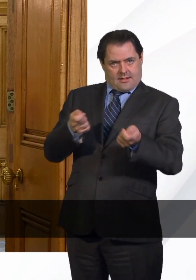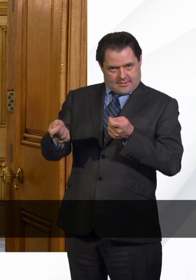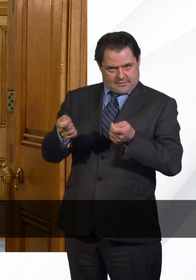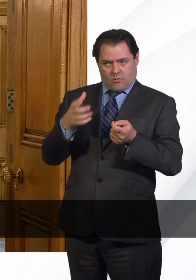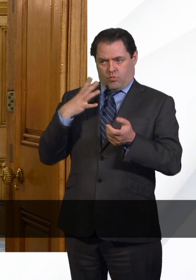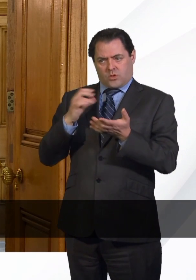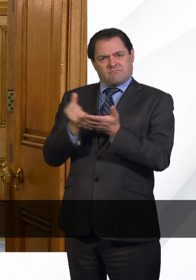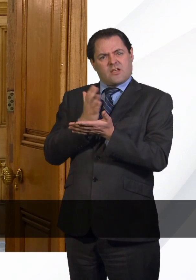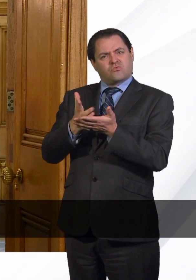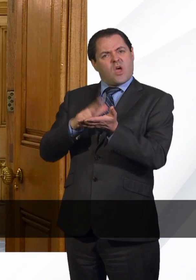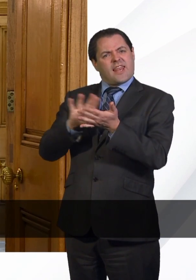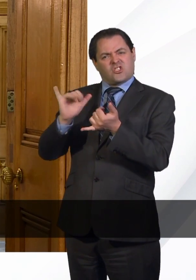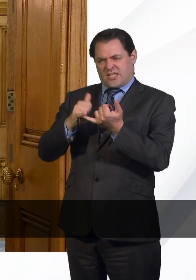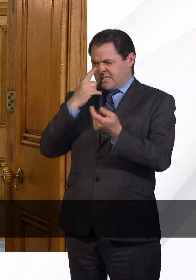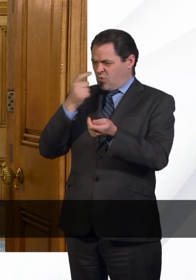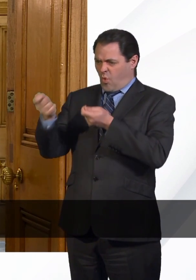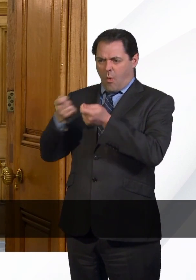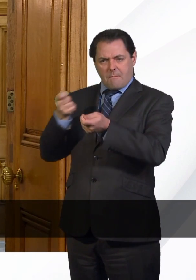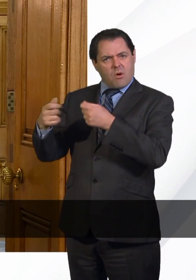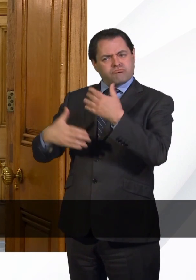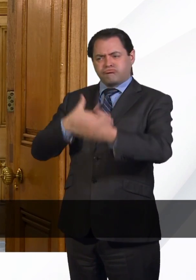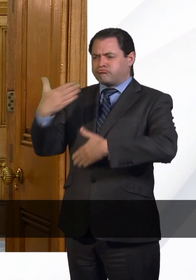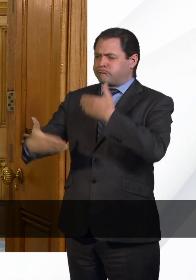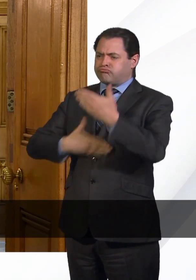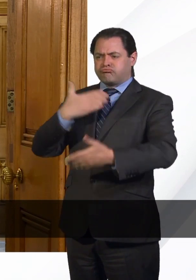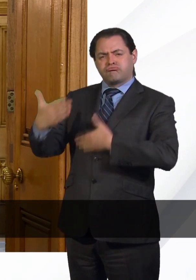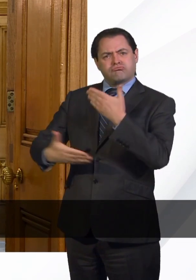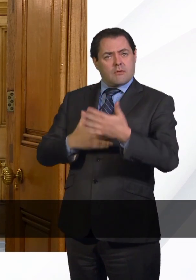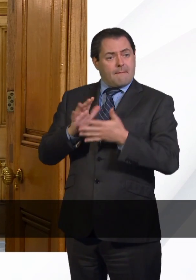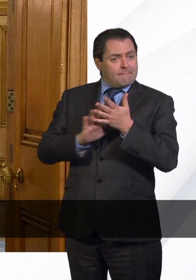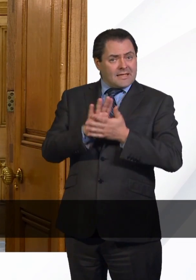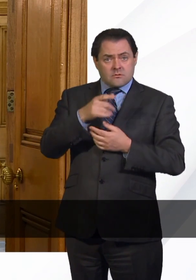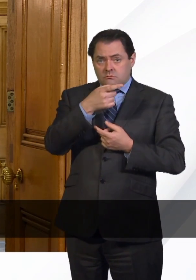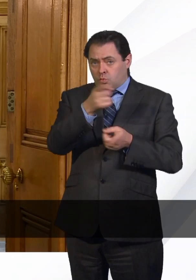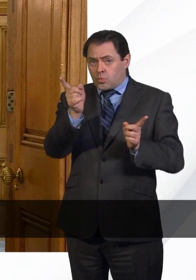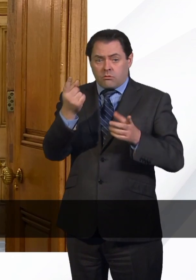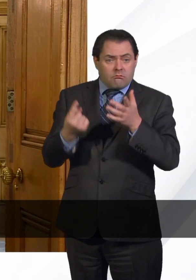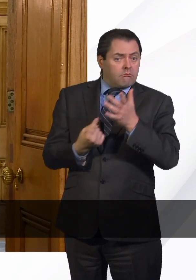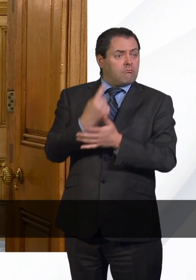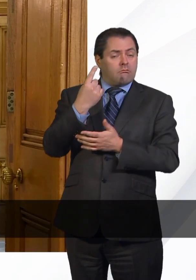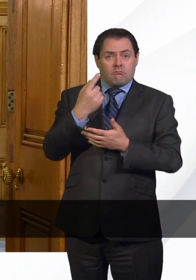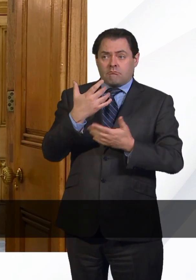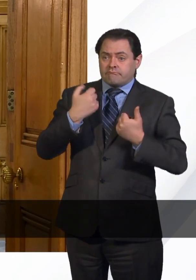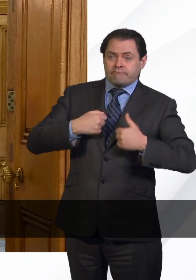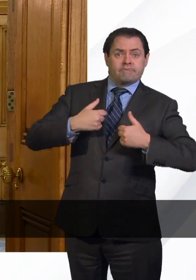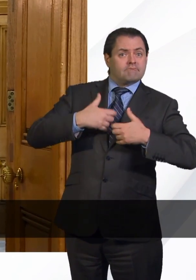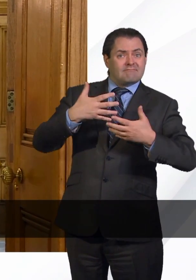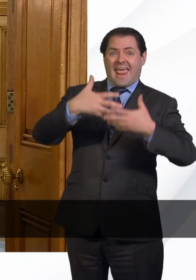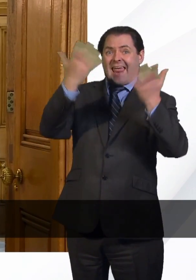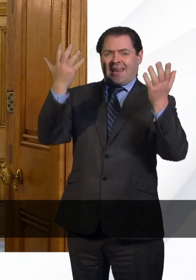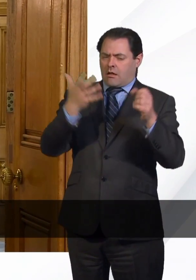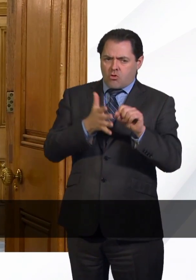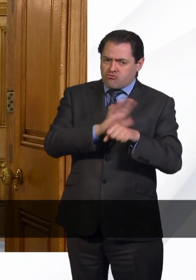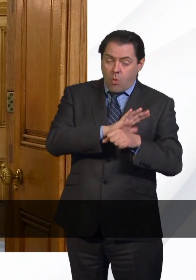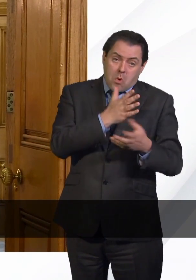NHS so that the NHS is always there for you and your family whenever you need it, whether